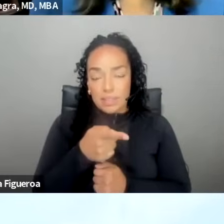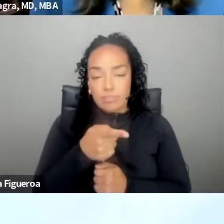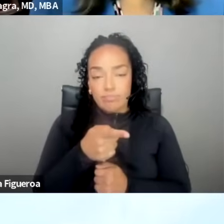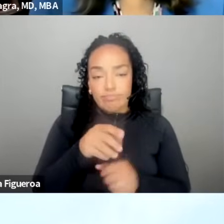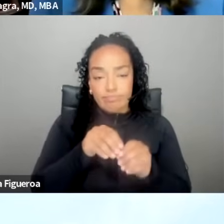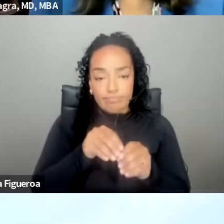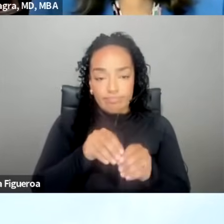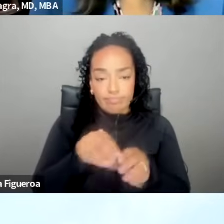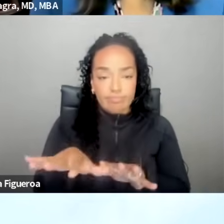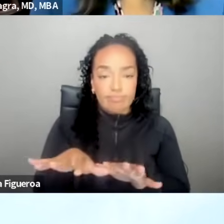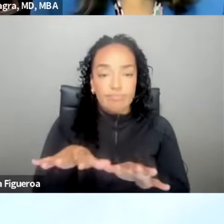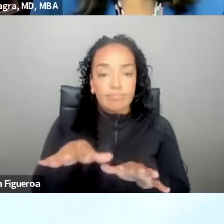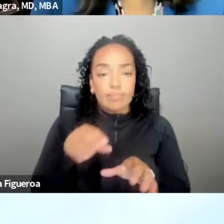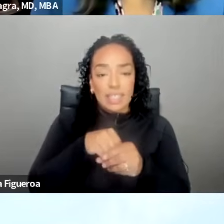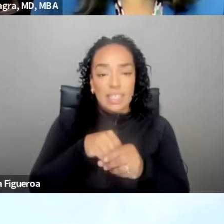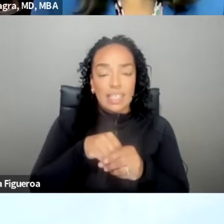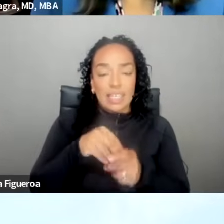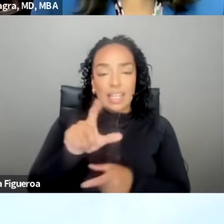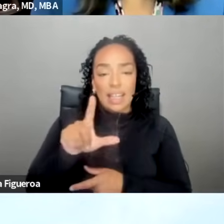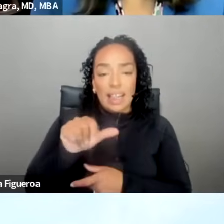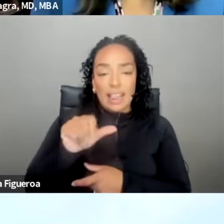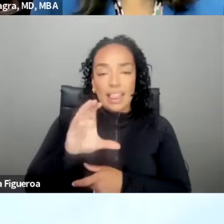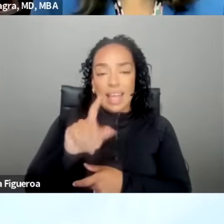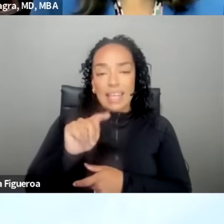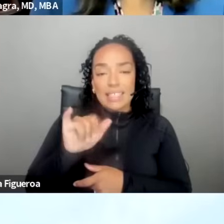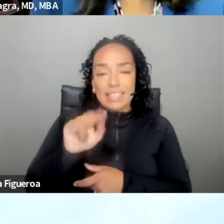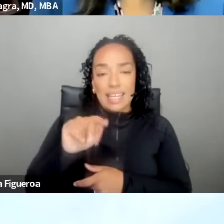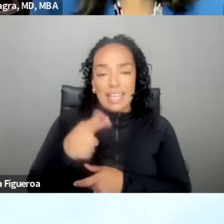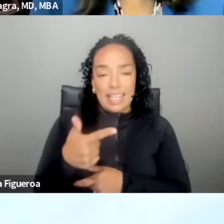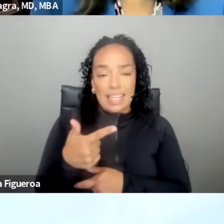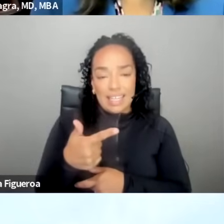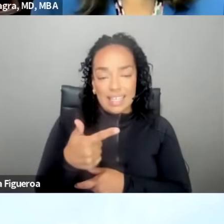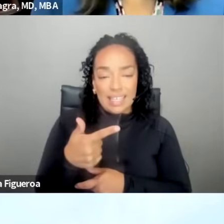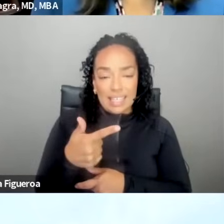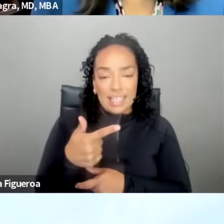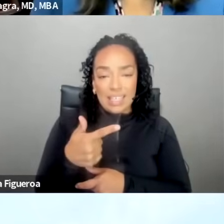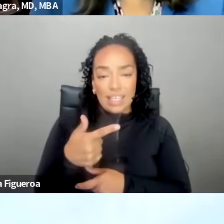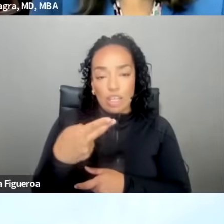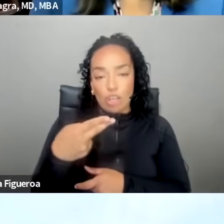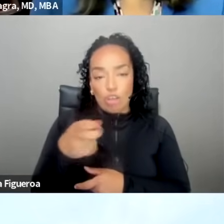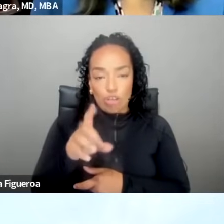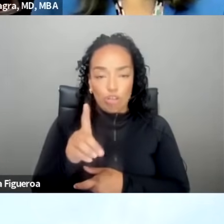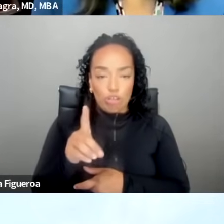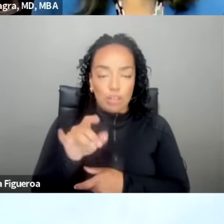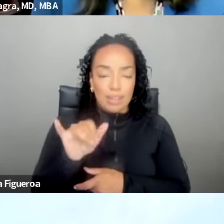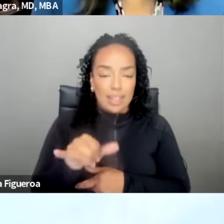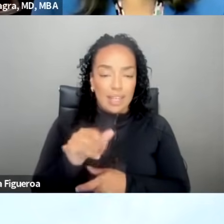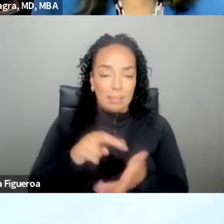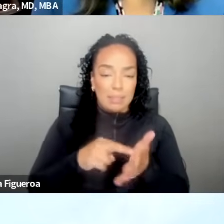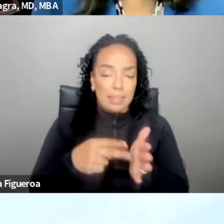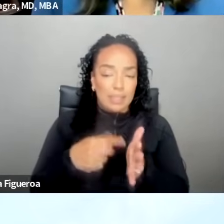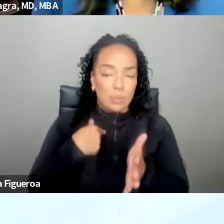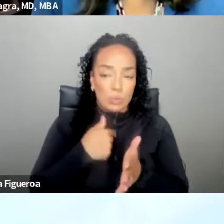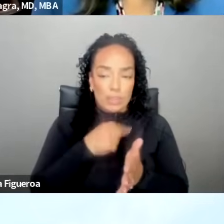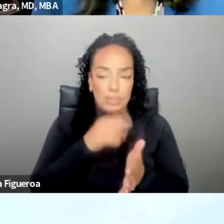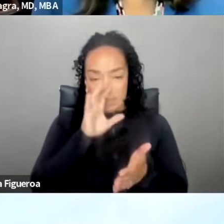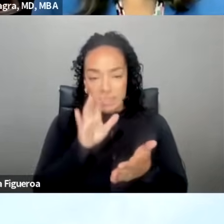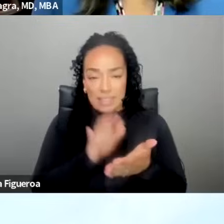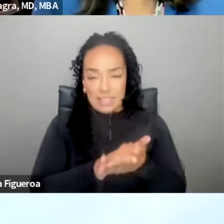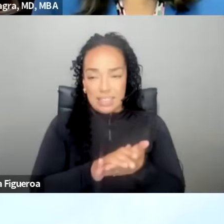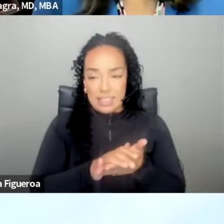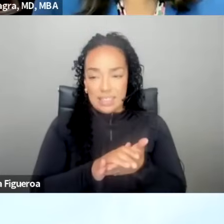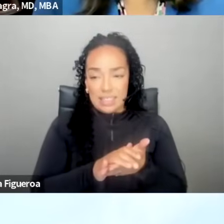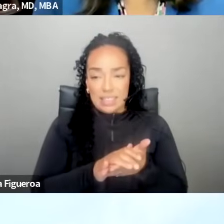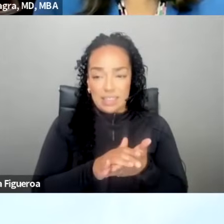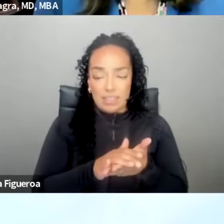mostly within the lactating herd. So that leads us to believe that that the movement through